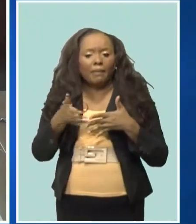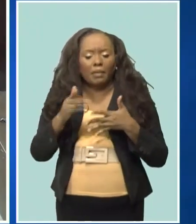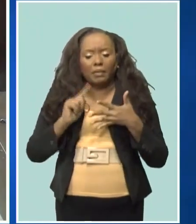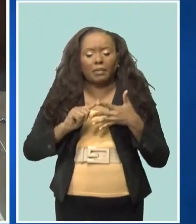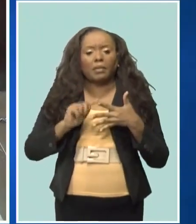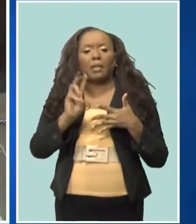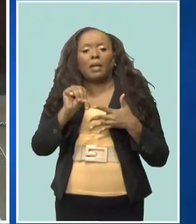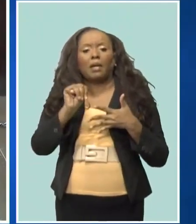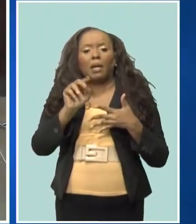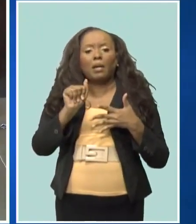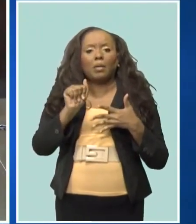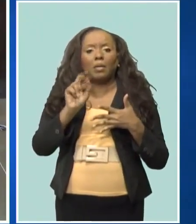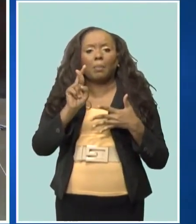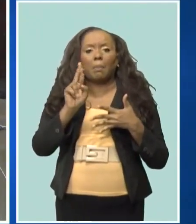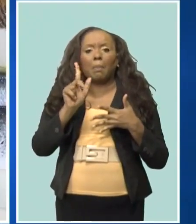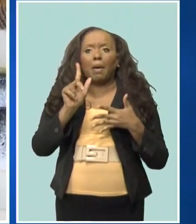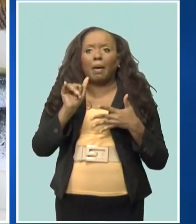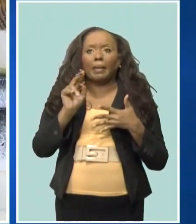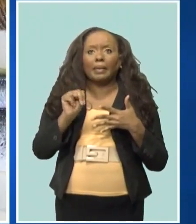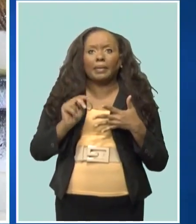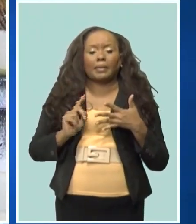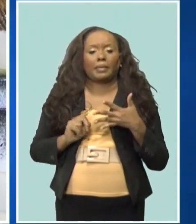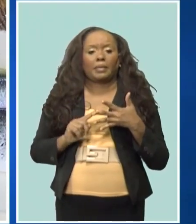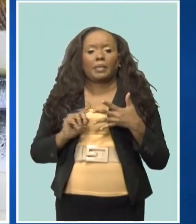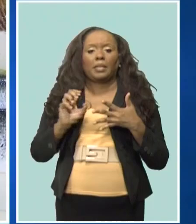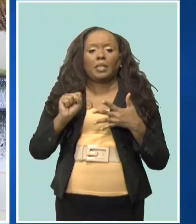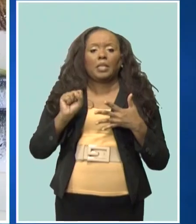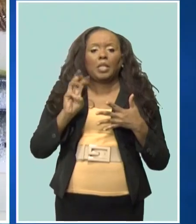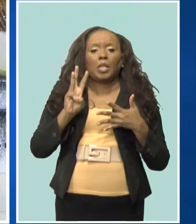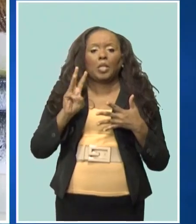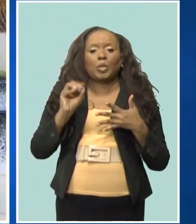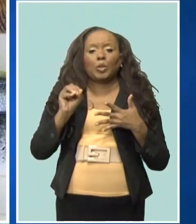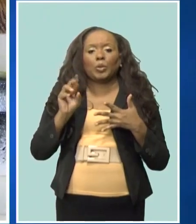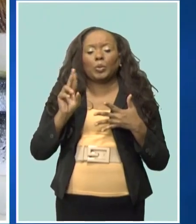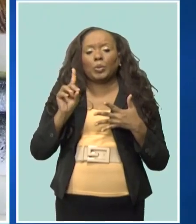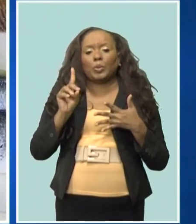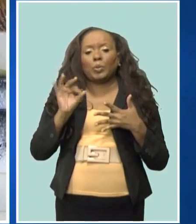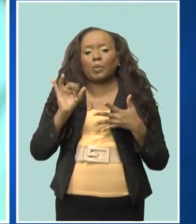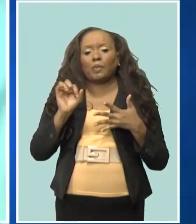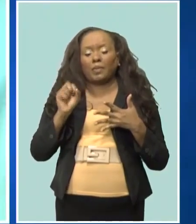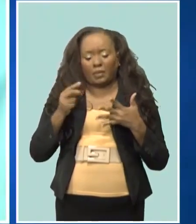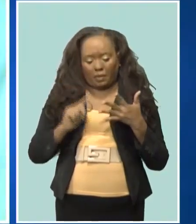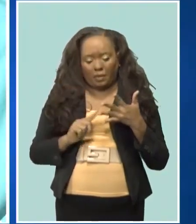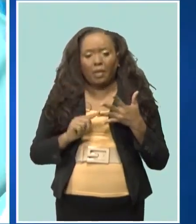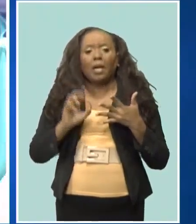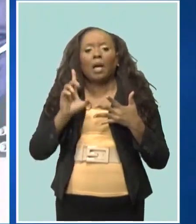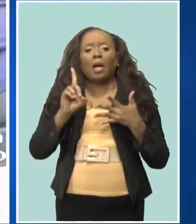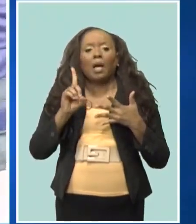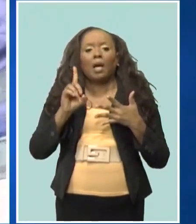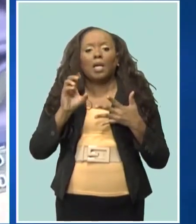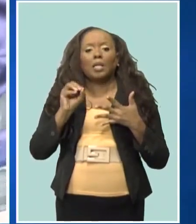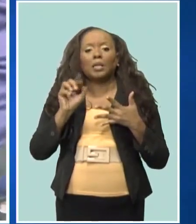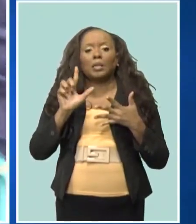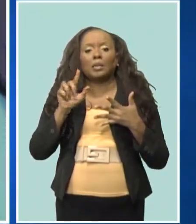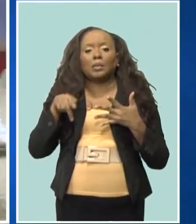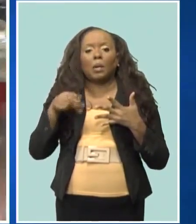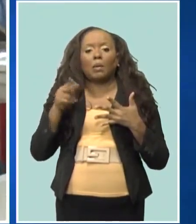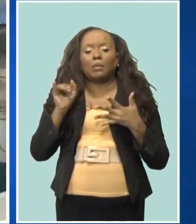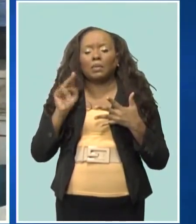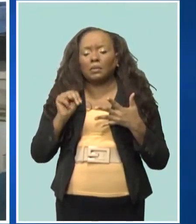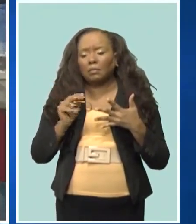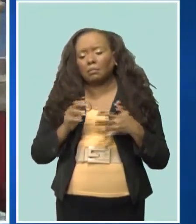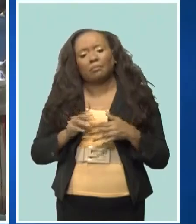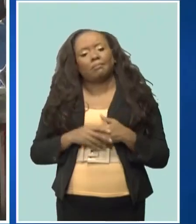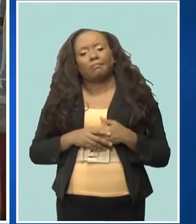So now we have to use some dolphins now from them as well, because the fishermen are doing their best, which is going out